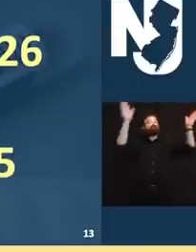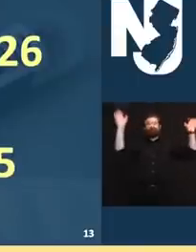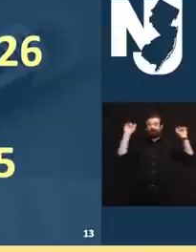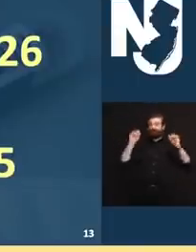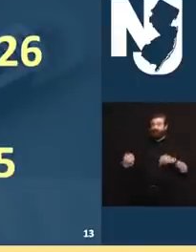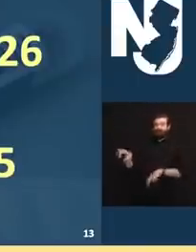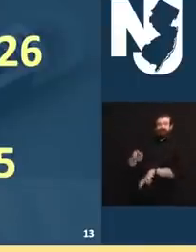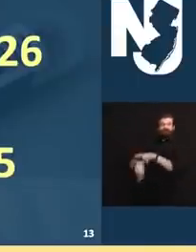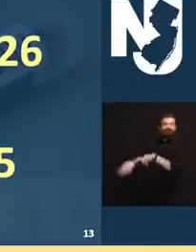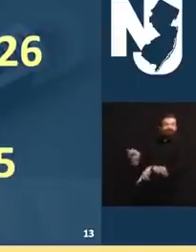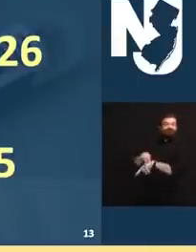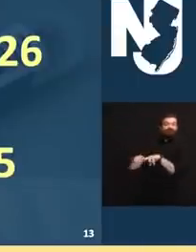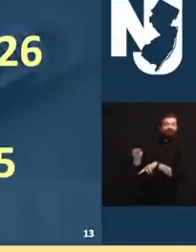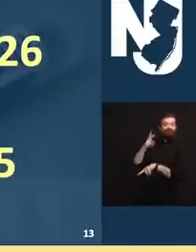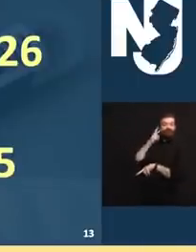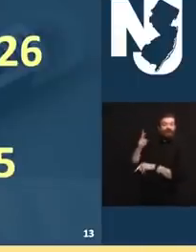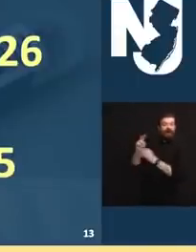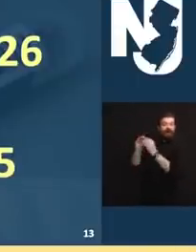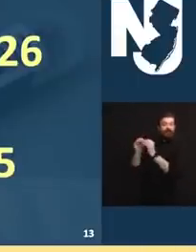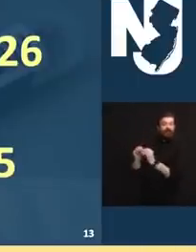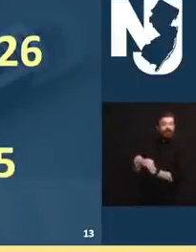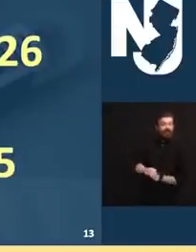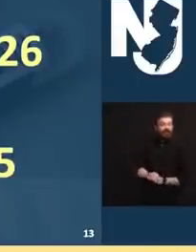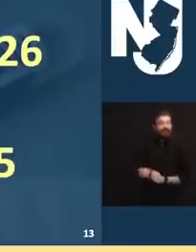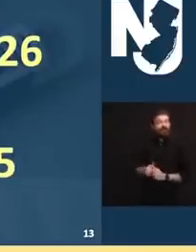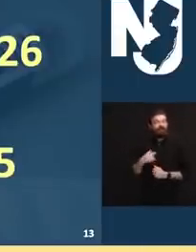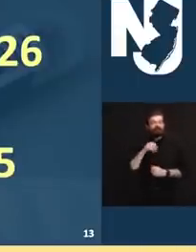3,975 new positives, a cumulative total of